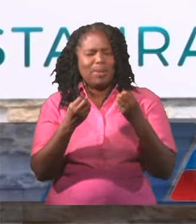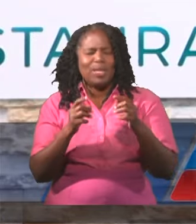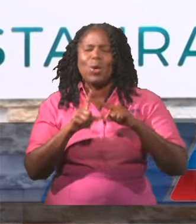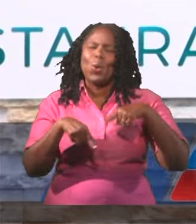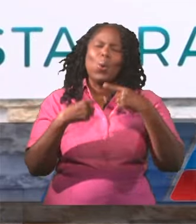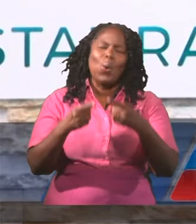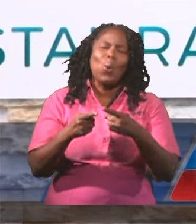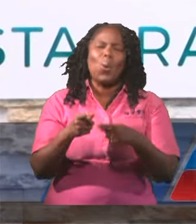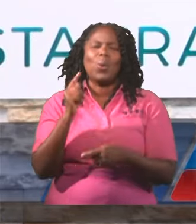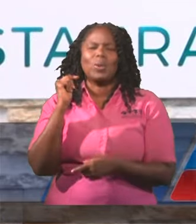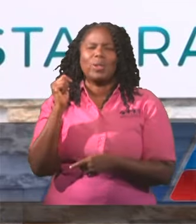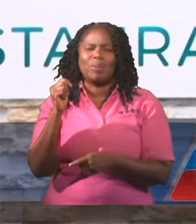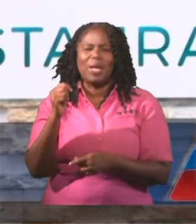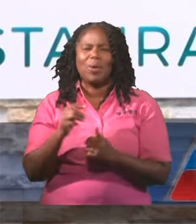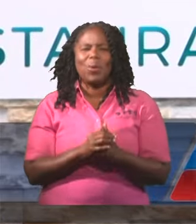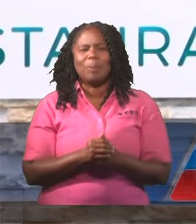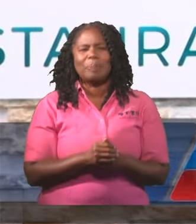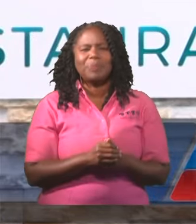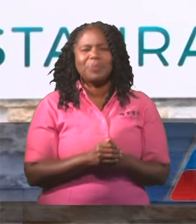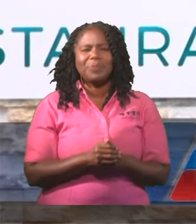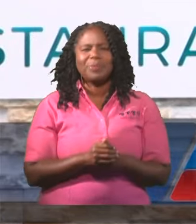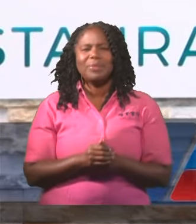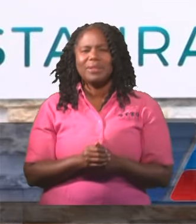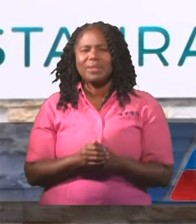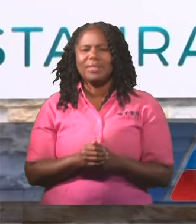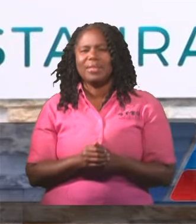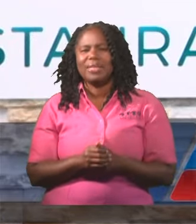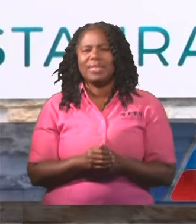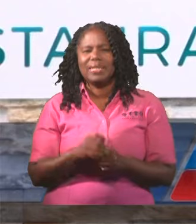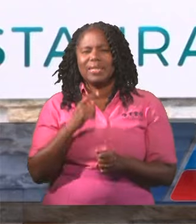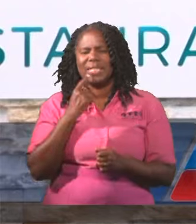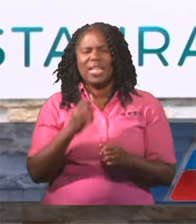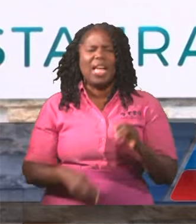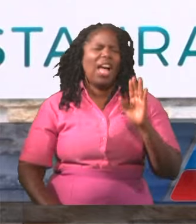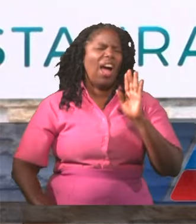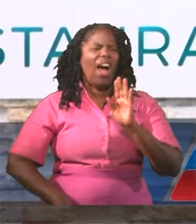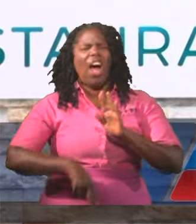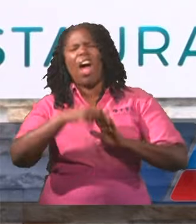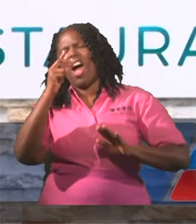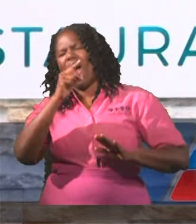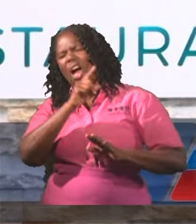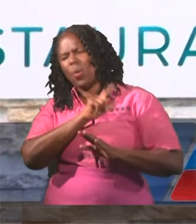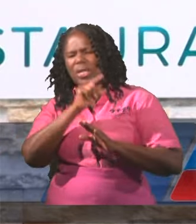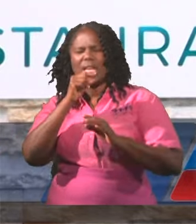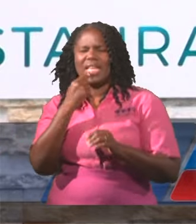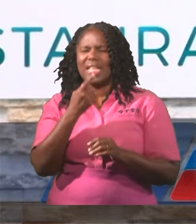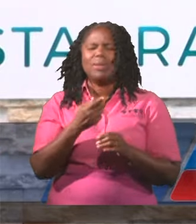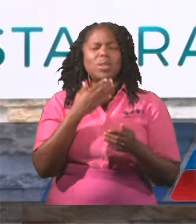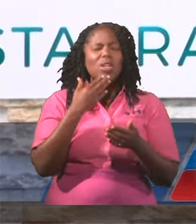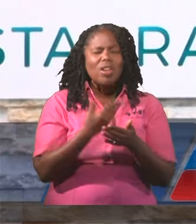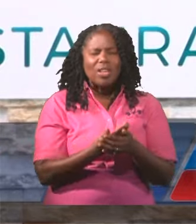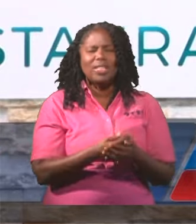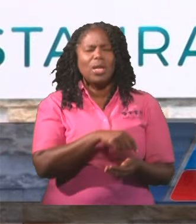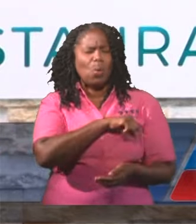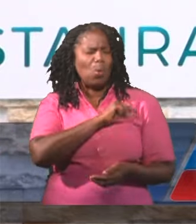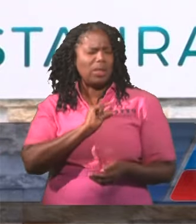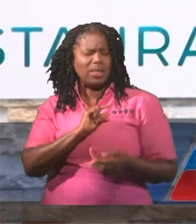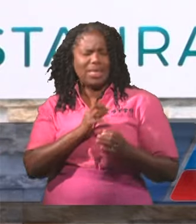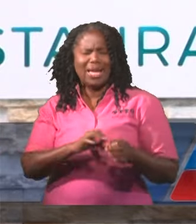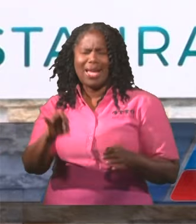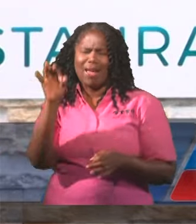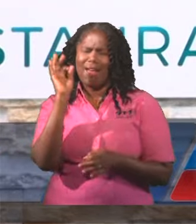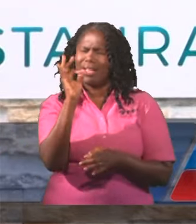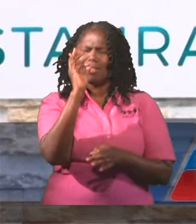Choice Hotels brand, brings with it the promise of high quality, excellent customer service, and a new